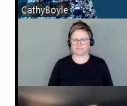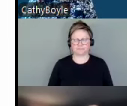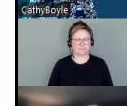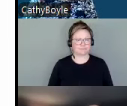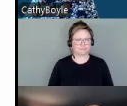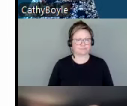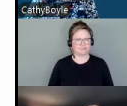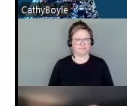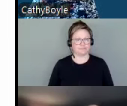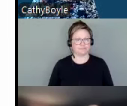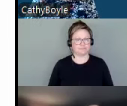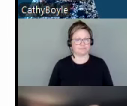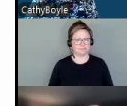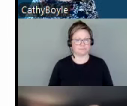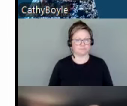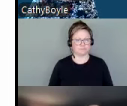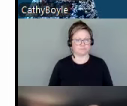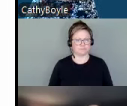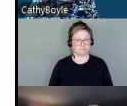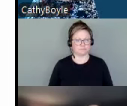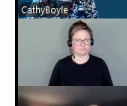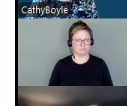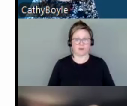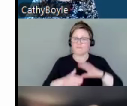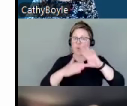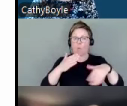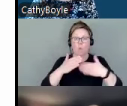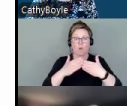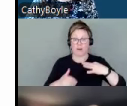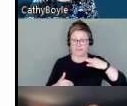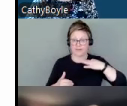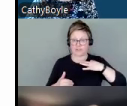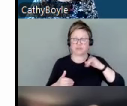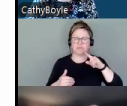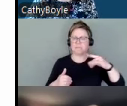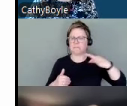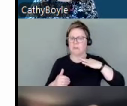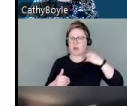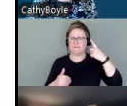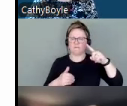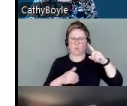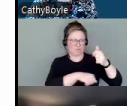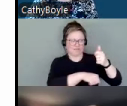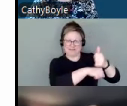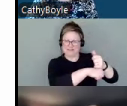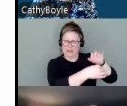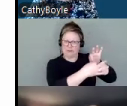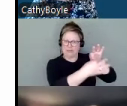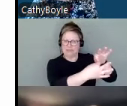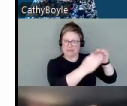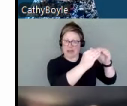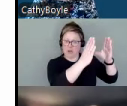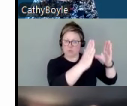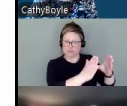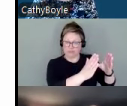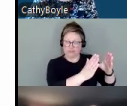And when for all applications, when you are applying for site-based housing through a housing authority, make